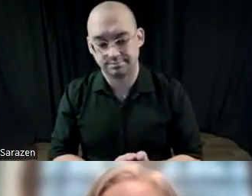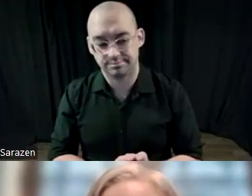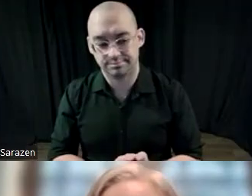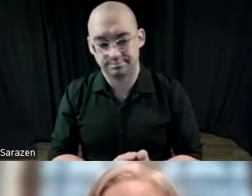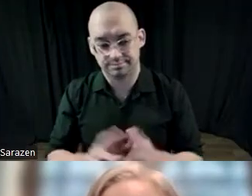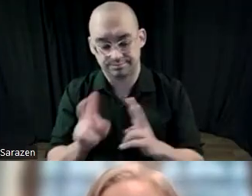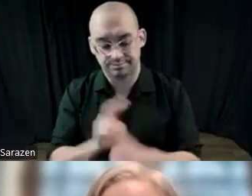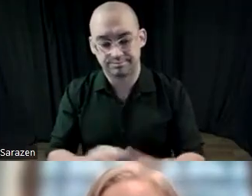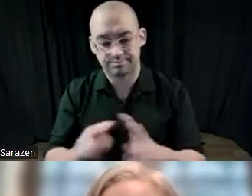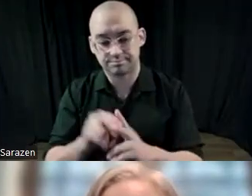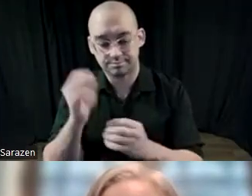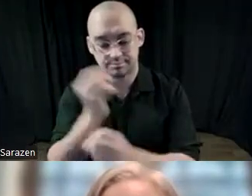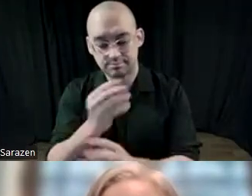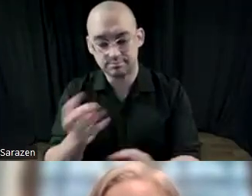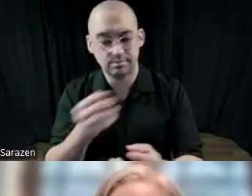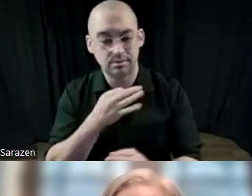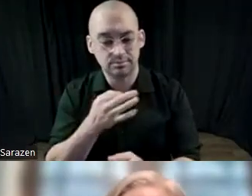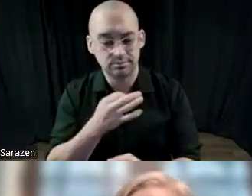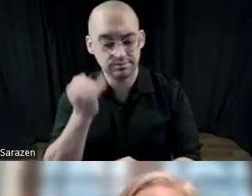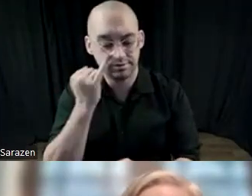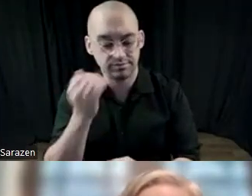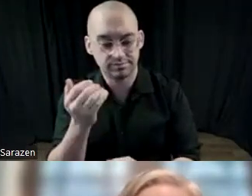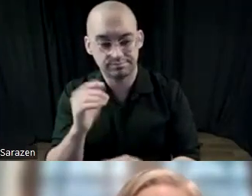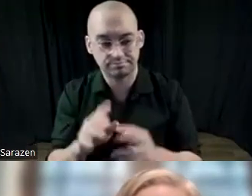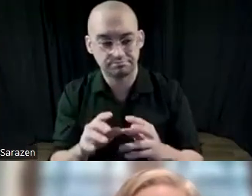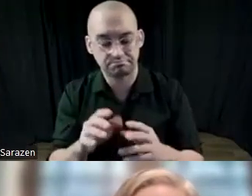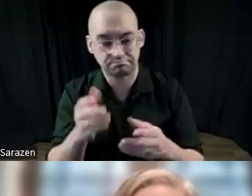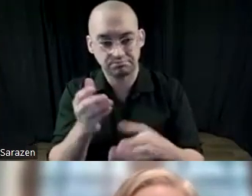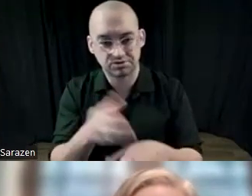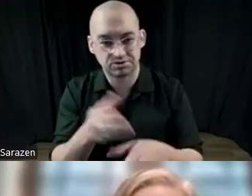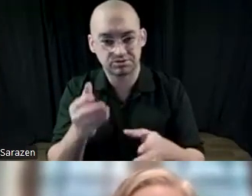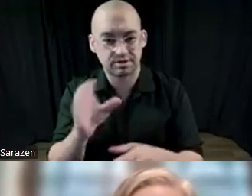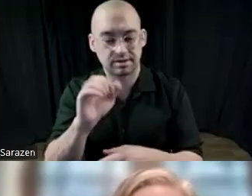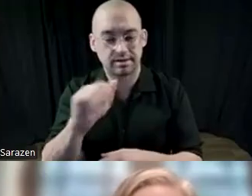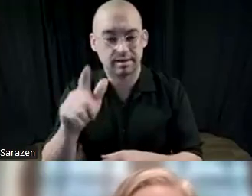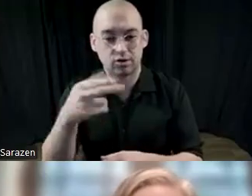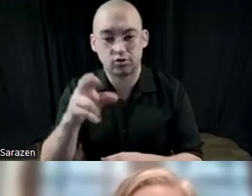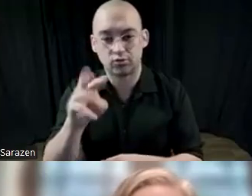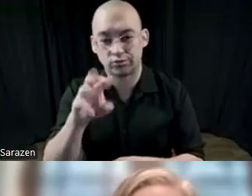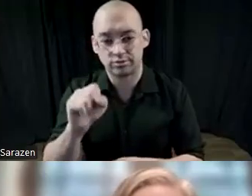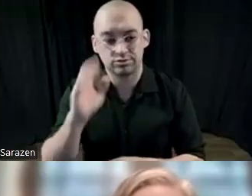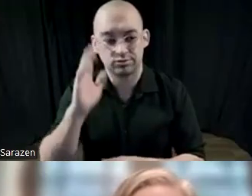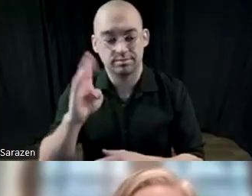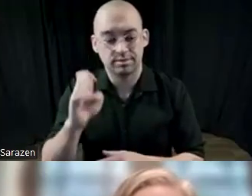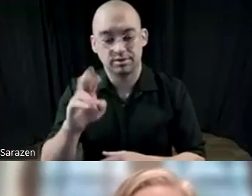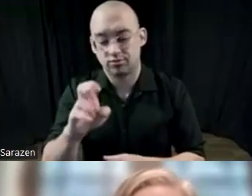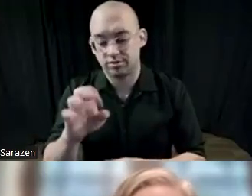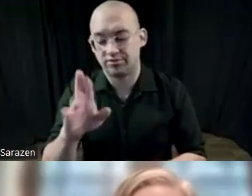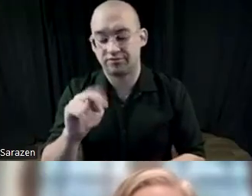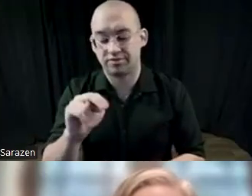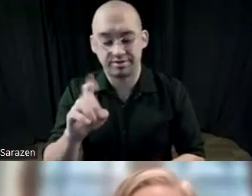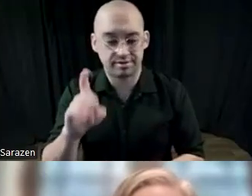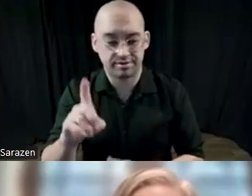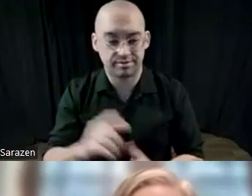information. I'm just wondering if there's any chance that CalGrow's will be refunded, that CalGrow's itself might be